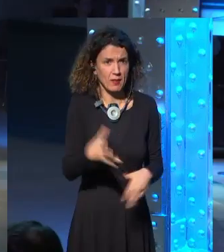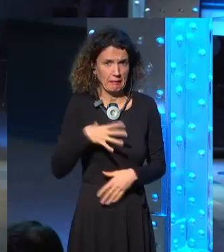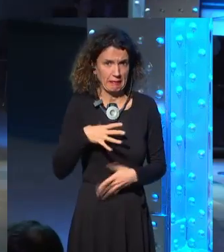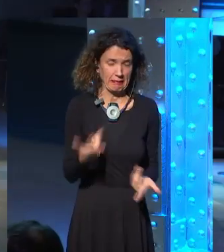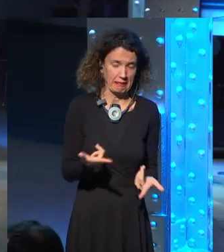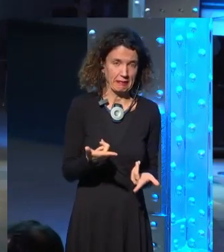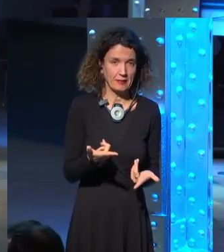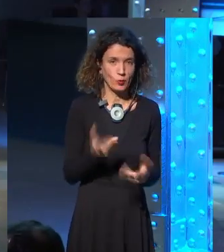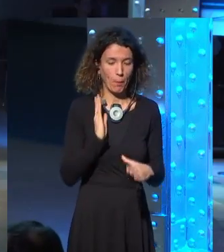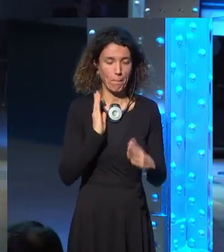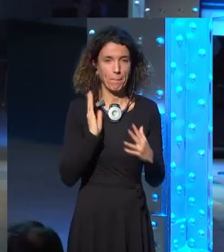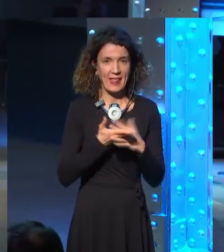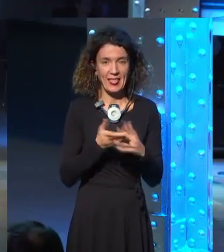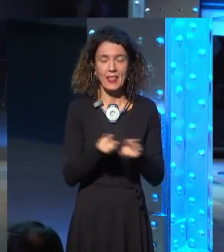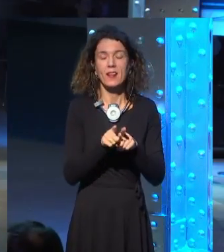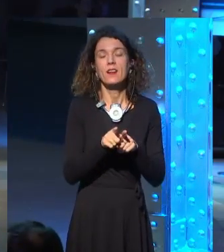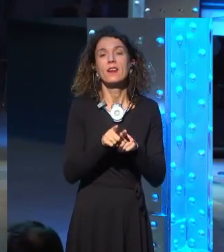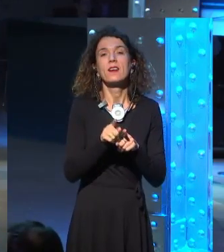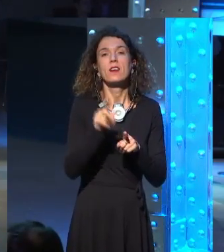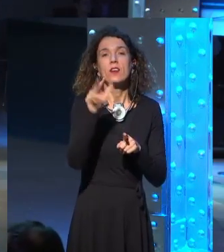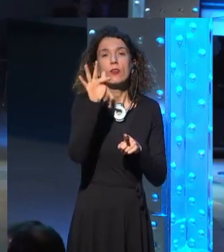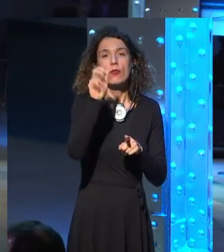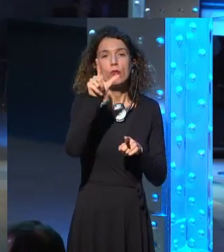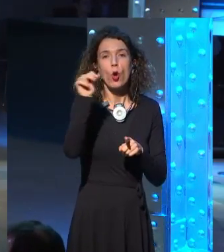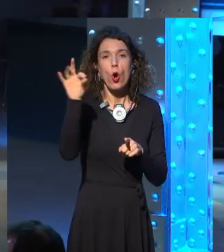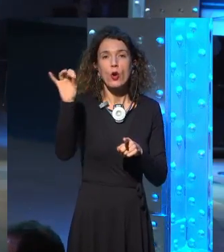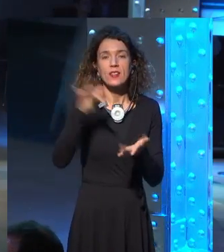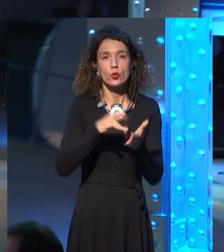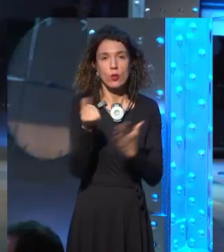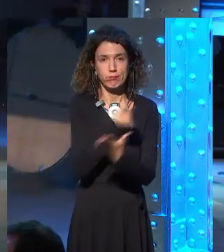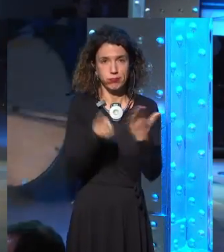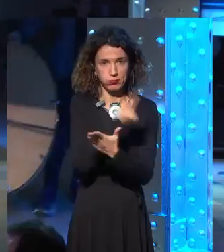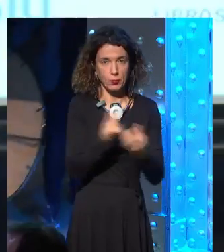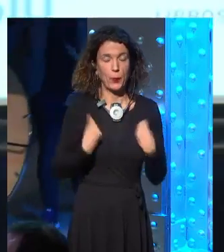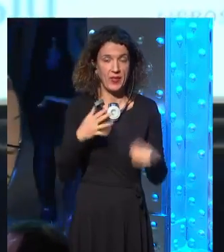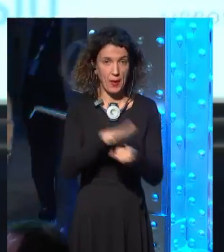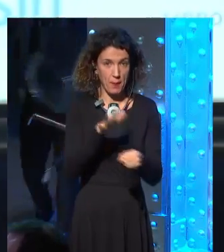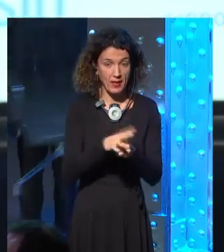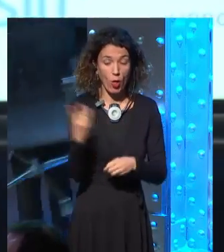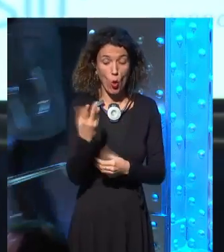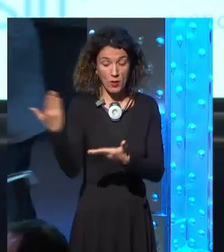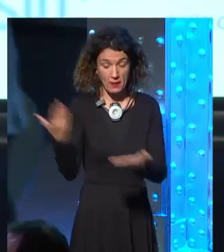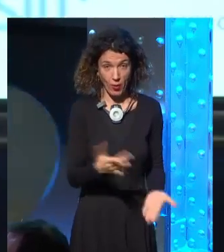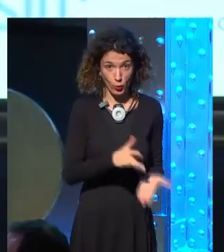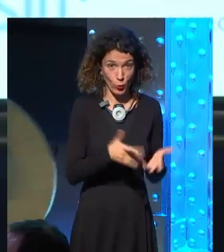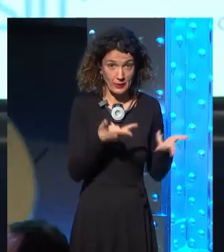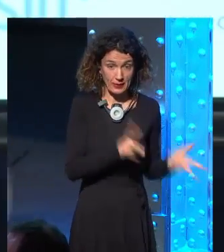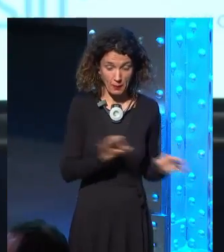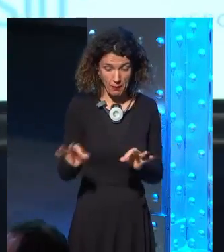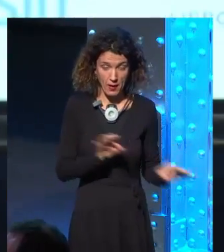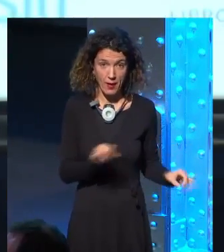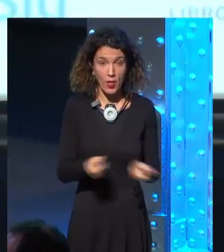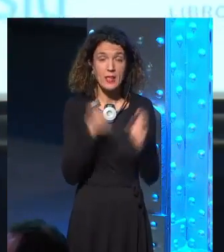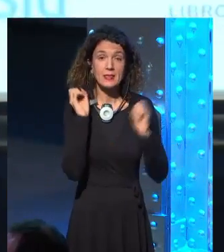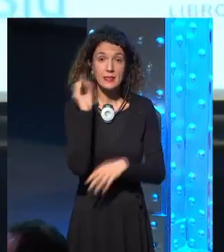really fast. Well, we're still missing a chair. But as you know, Enrique Flores is our